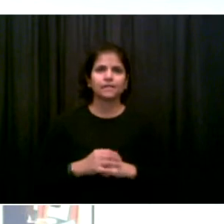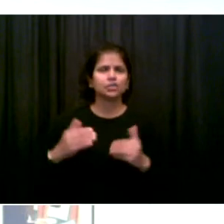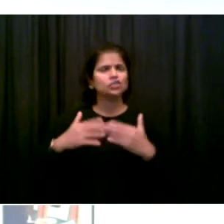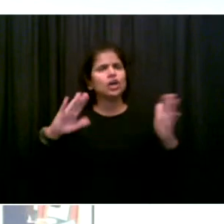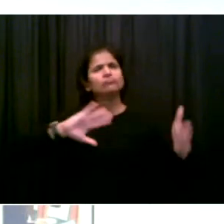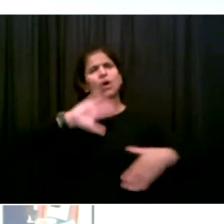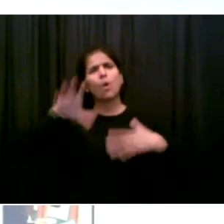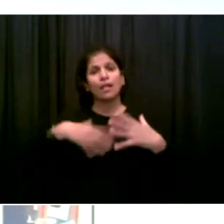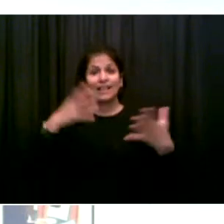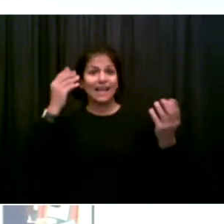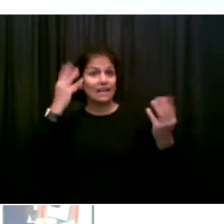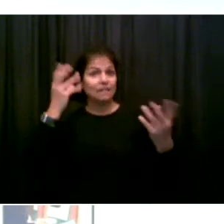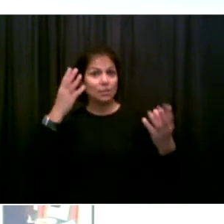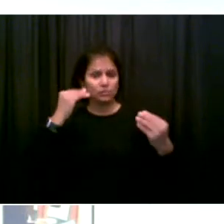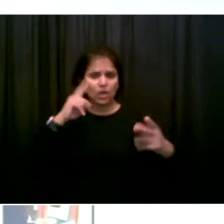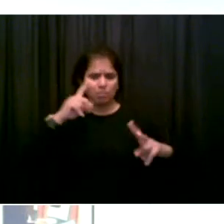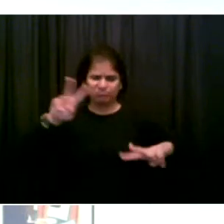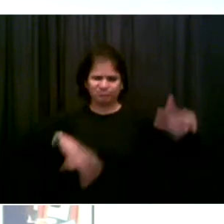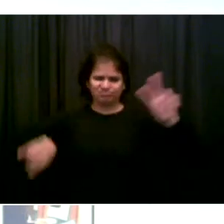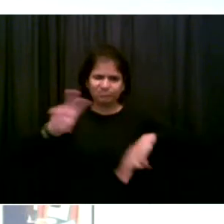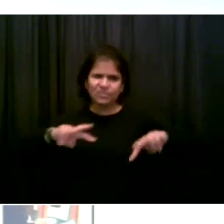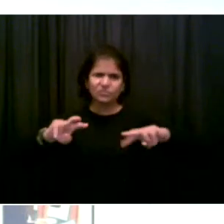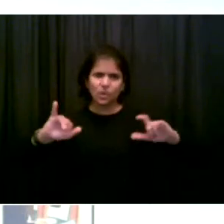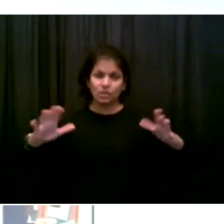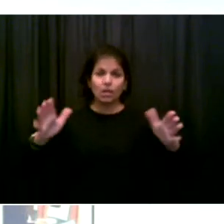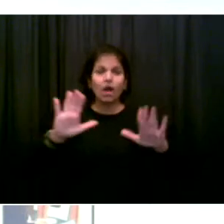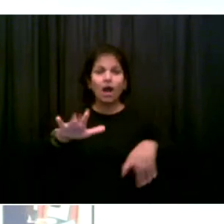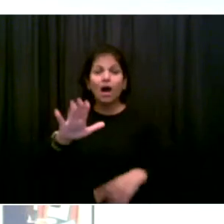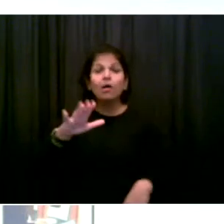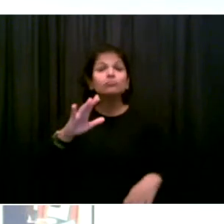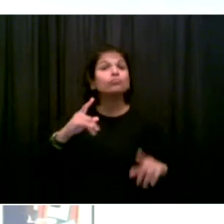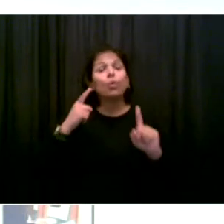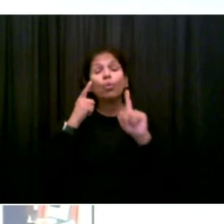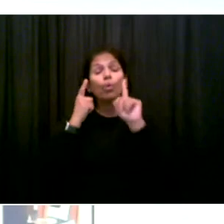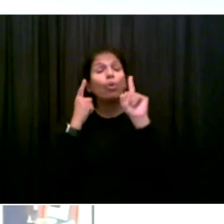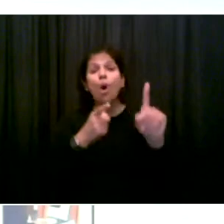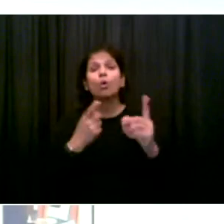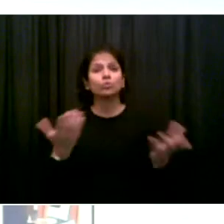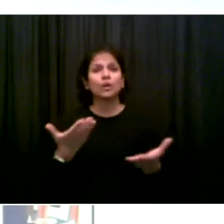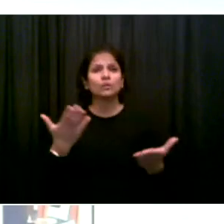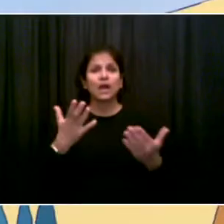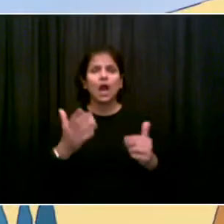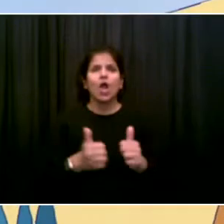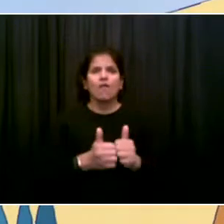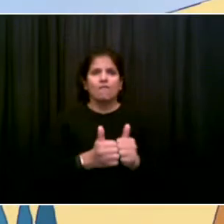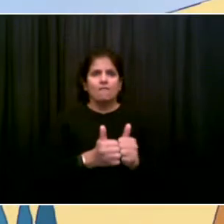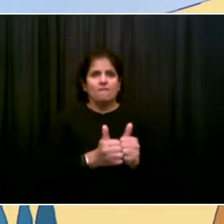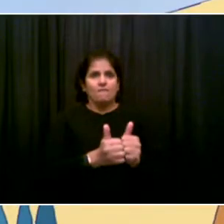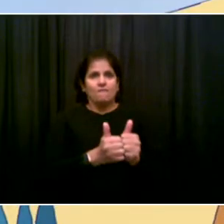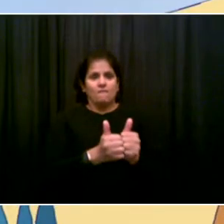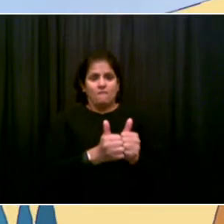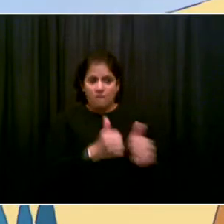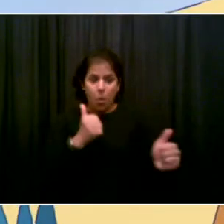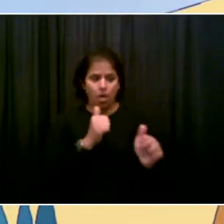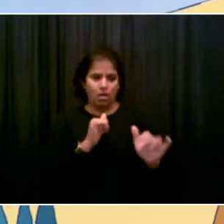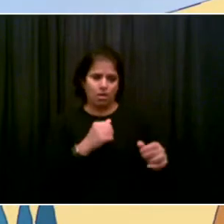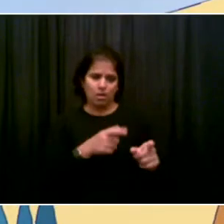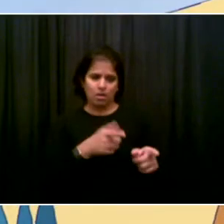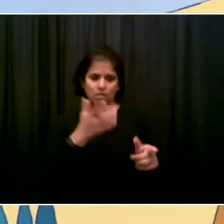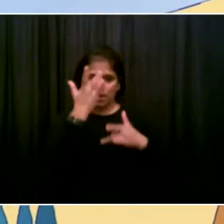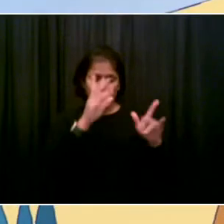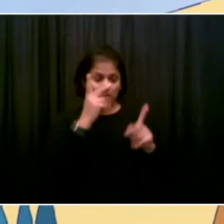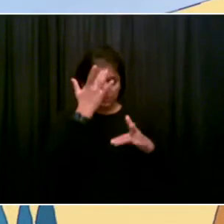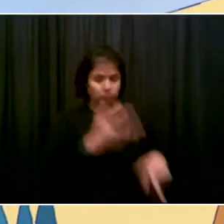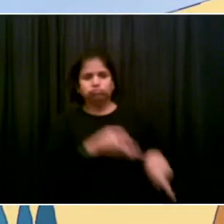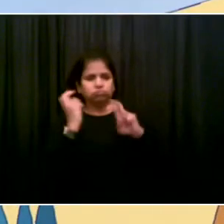most severe outcomes from COVID, and we have the tools to do that. Amen. Dr. Long, you want to add? Yeah, I'd love to